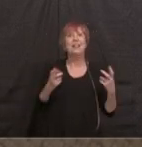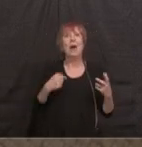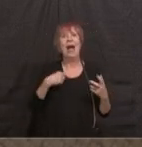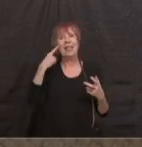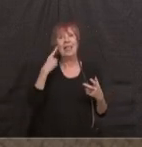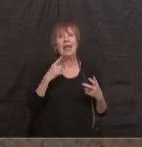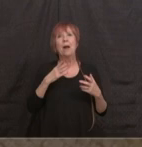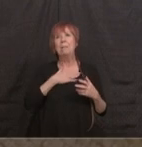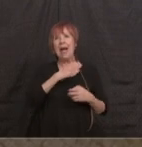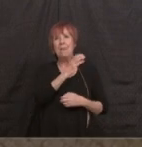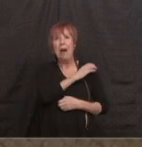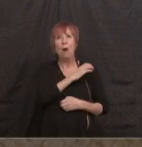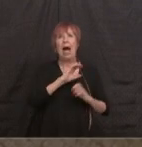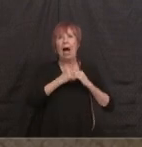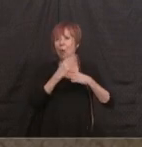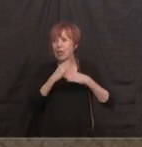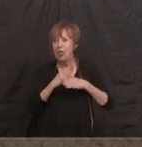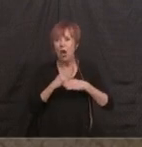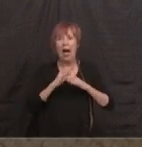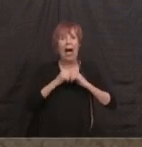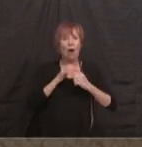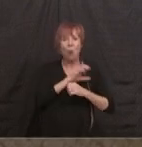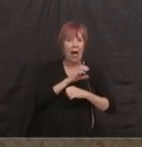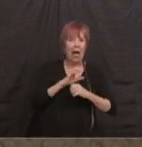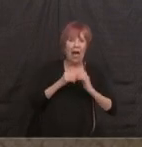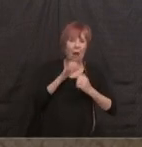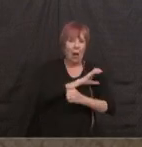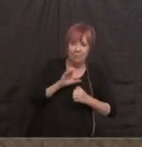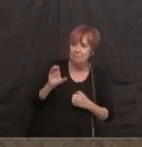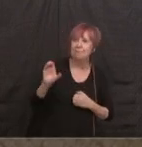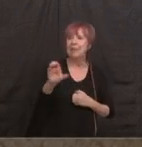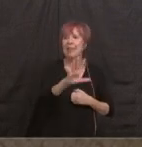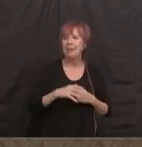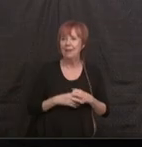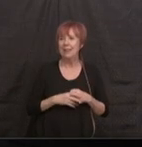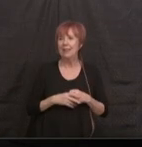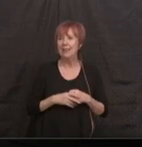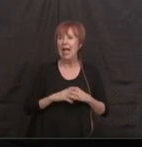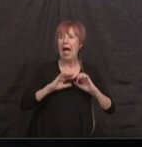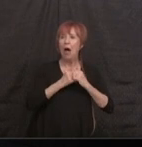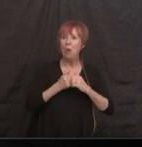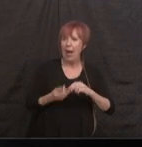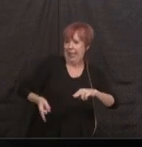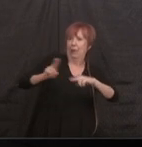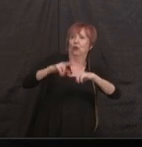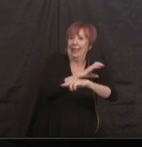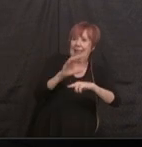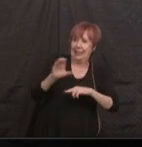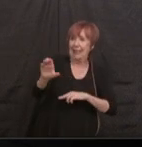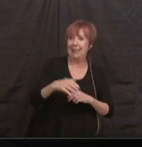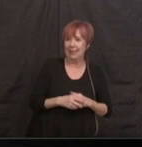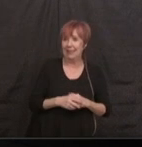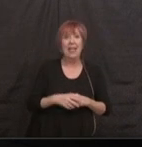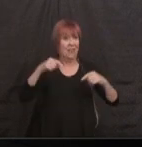How do I share it? How do I amplify it? This is a really good group to do that. I love that. I think that's